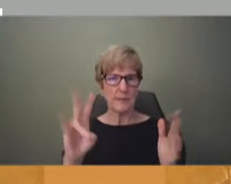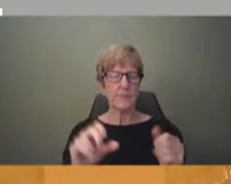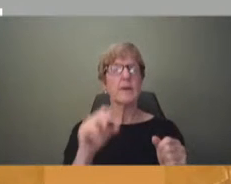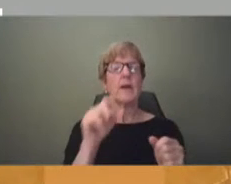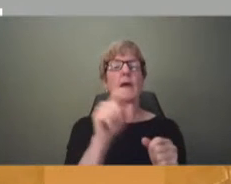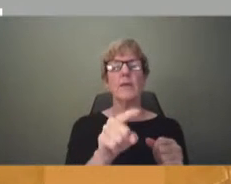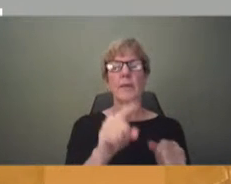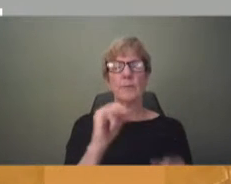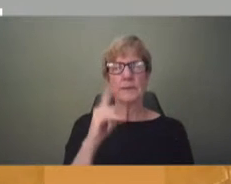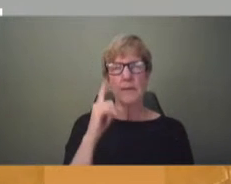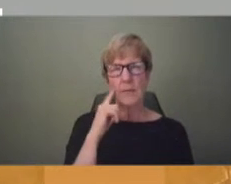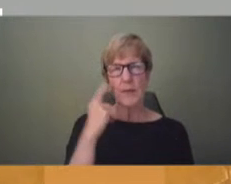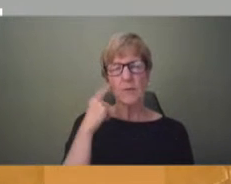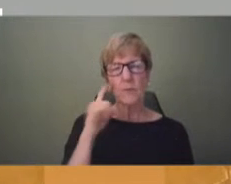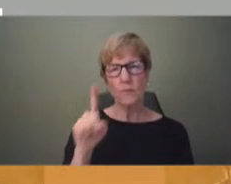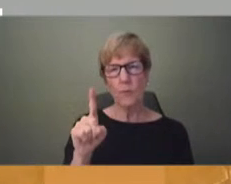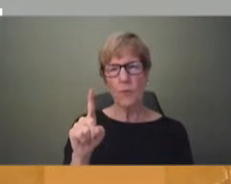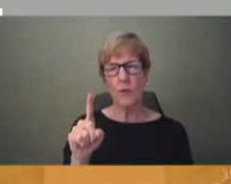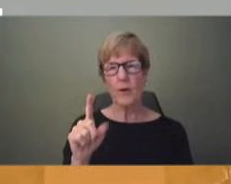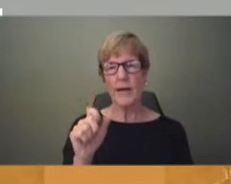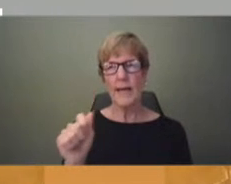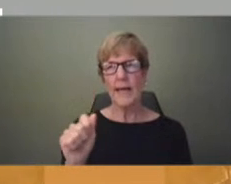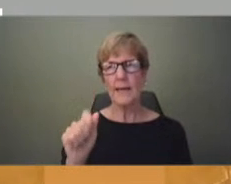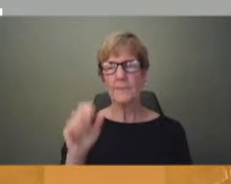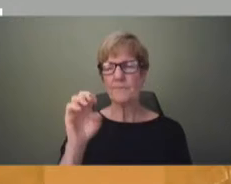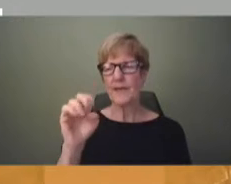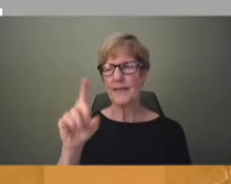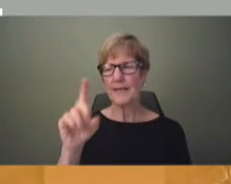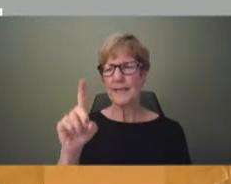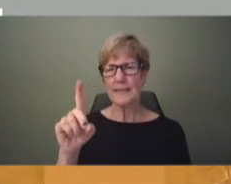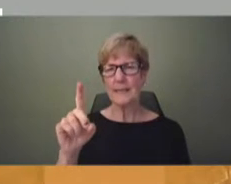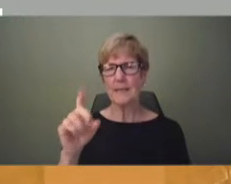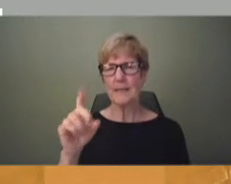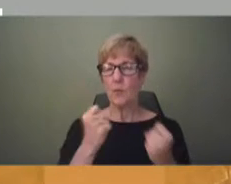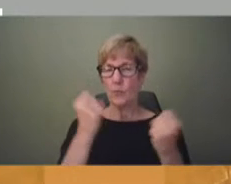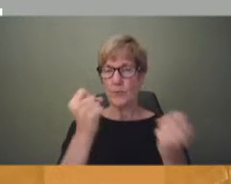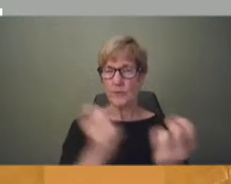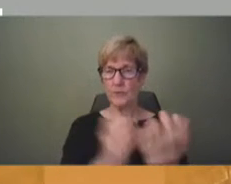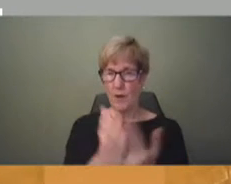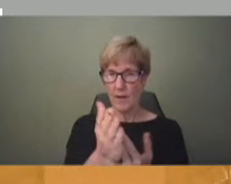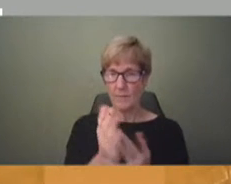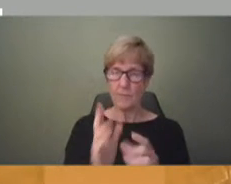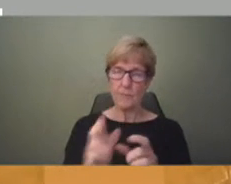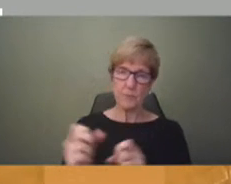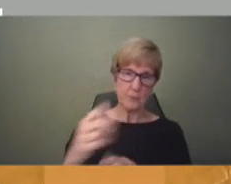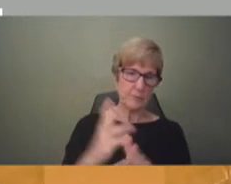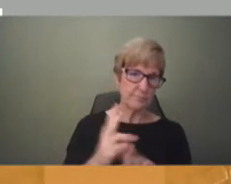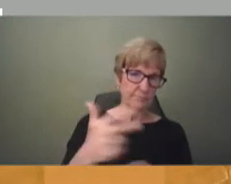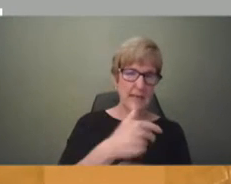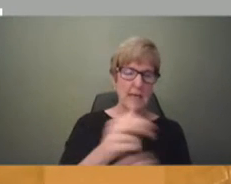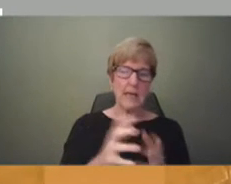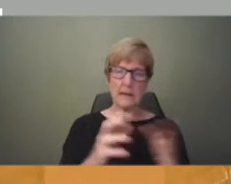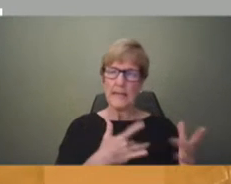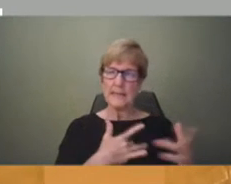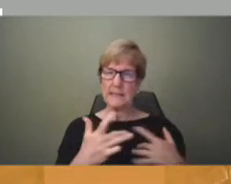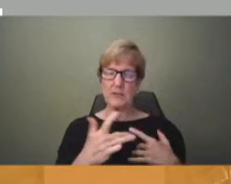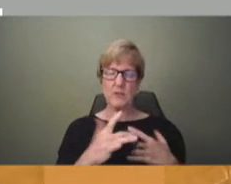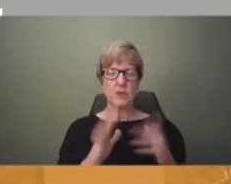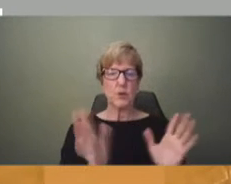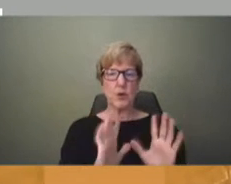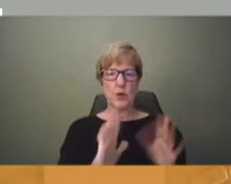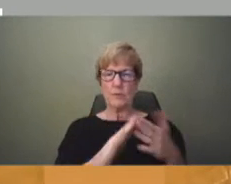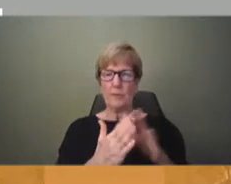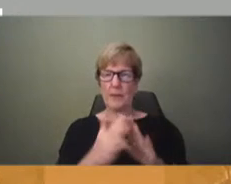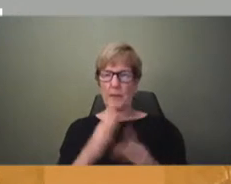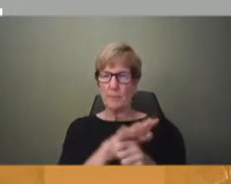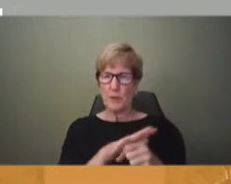believe for a an ed with a drive-thru which had uh lots of concern from the community and I believe at at